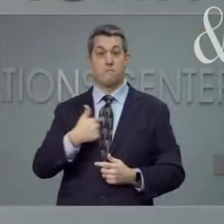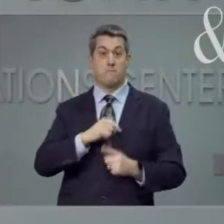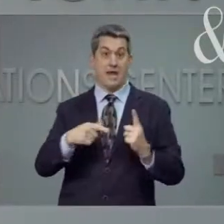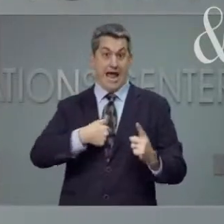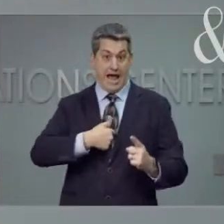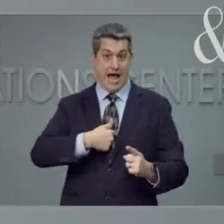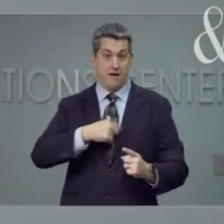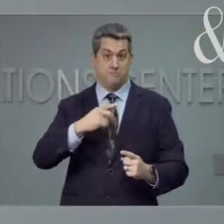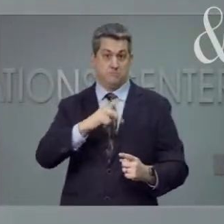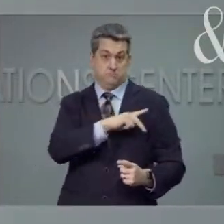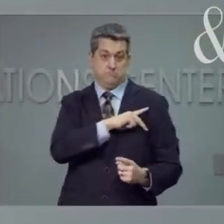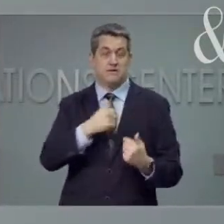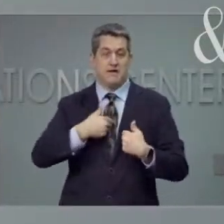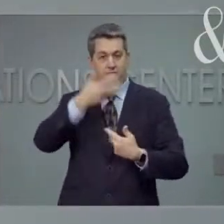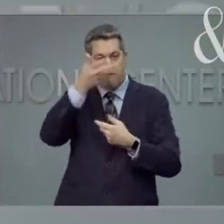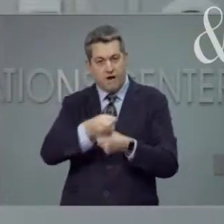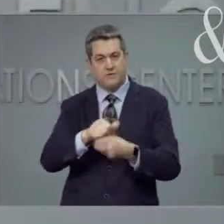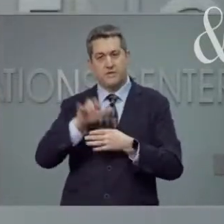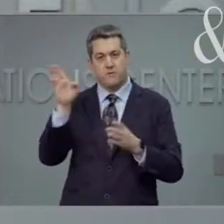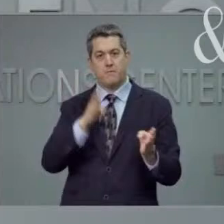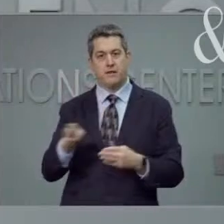yes.